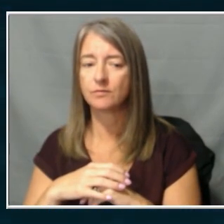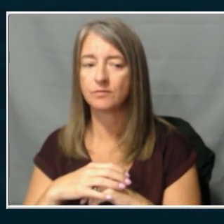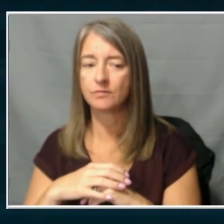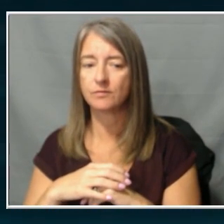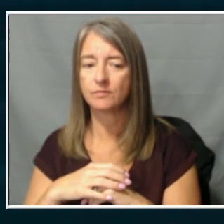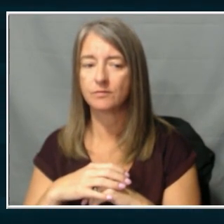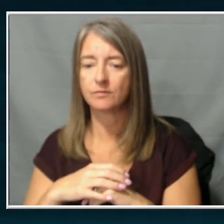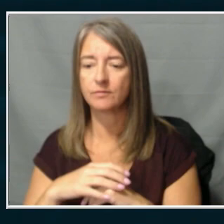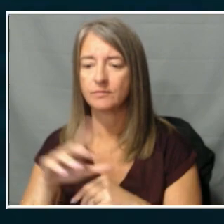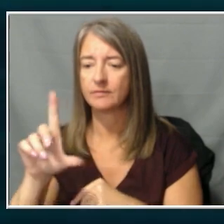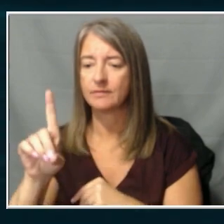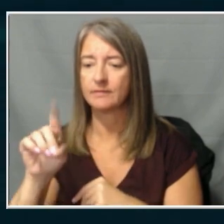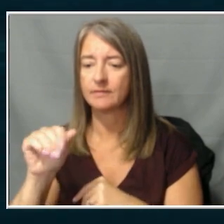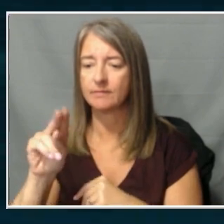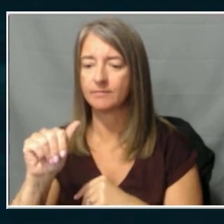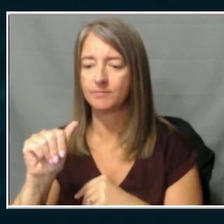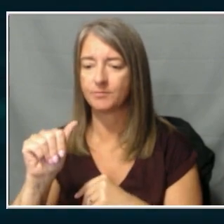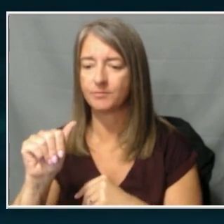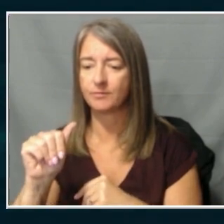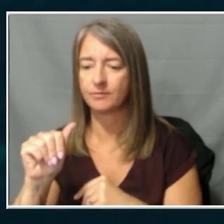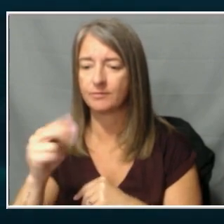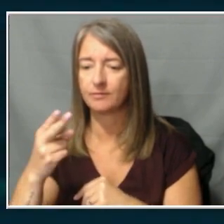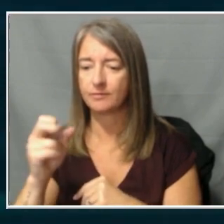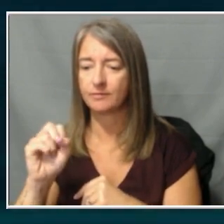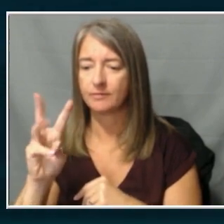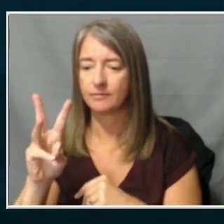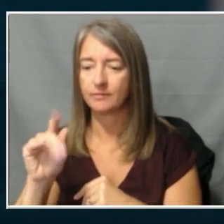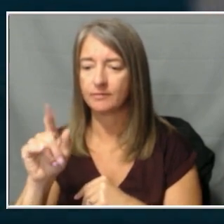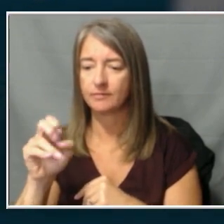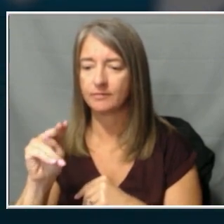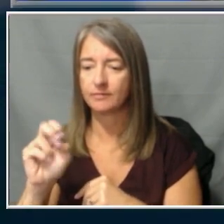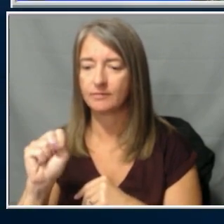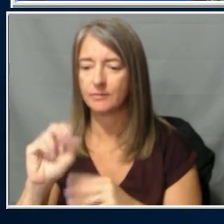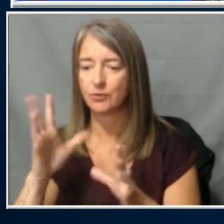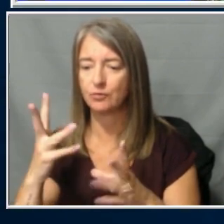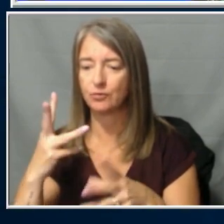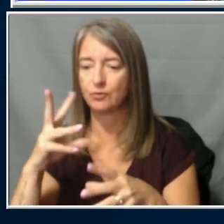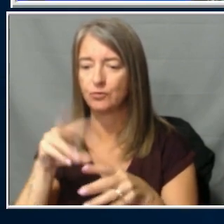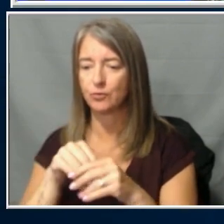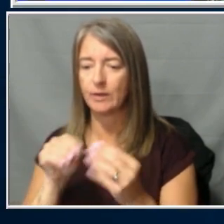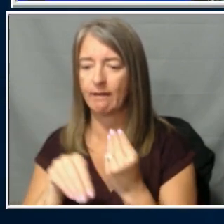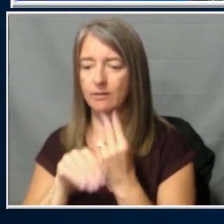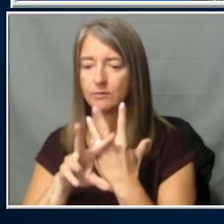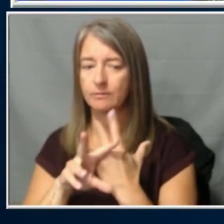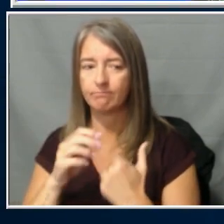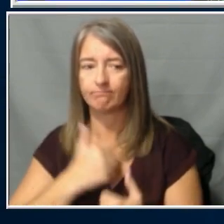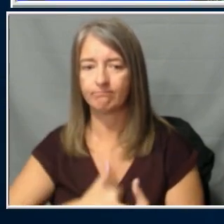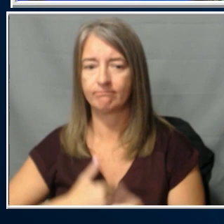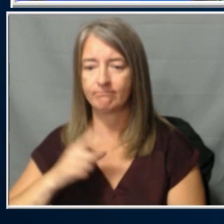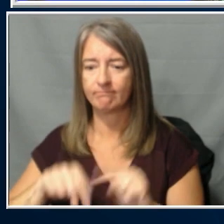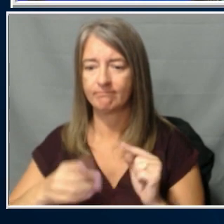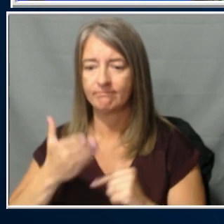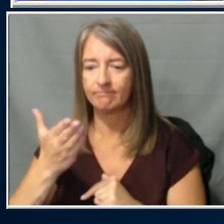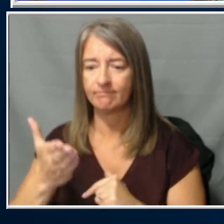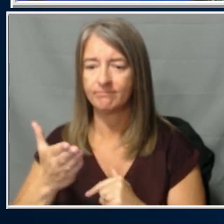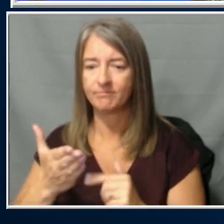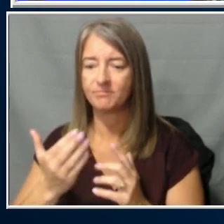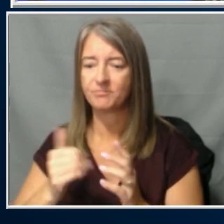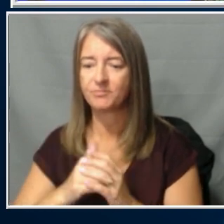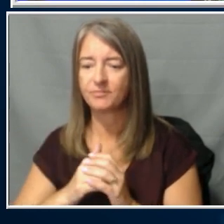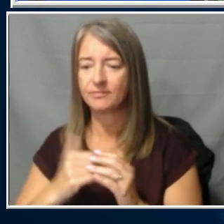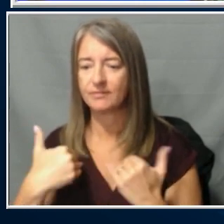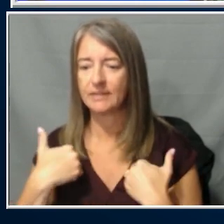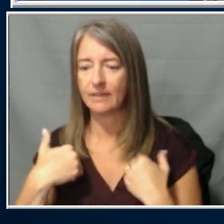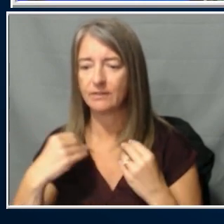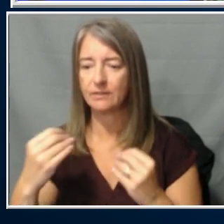Dana Hawkinson joining us remotely today. Good morning. How are you? Yeah. Hi. Thank you. Yeah, I'm sorry I can't be there. Having